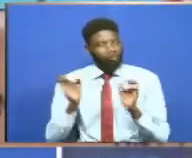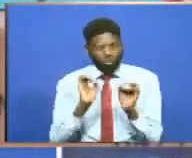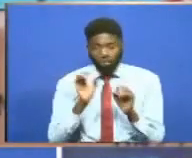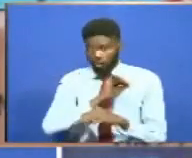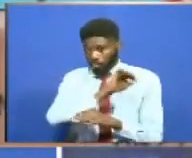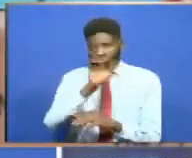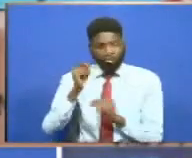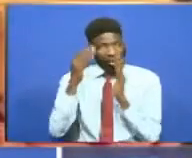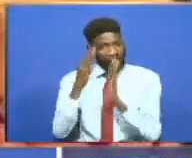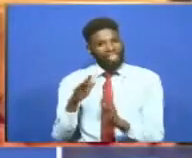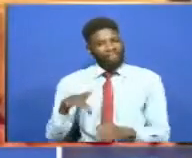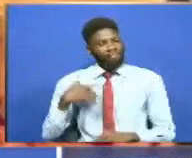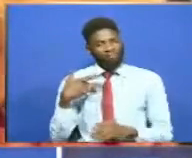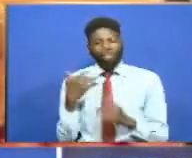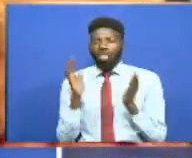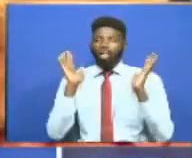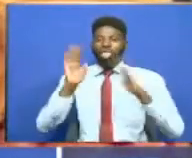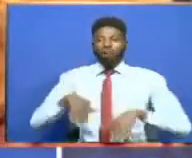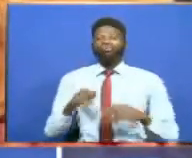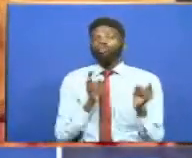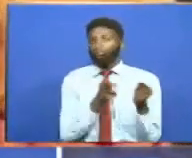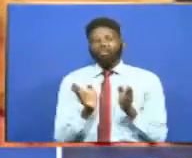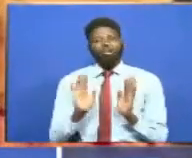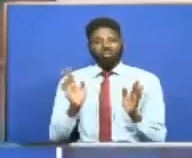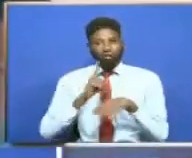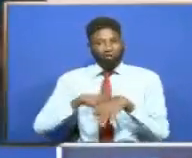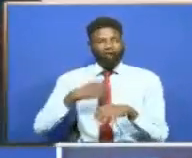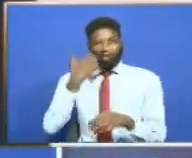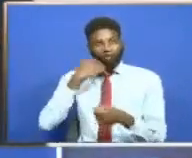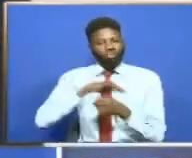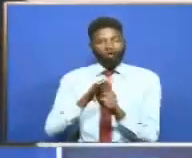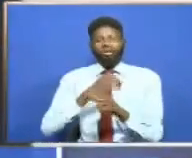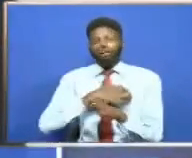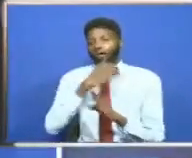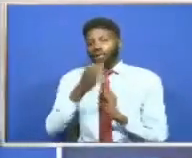let their guard down post the COVID-19 pandemic.